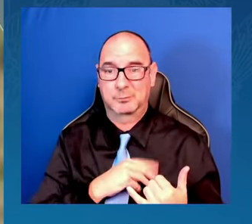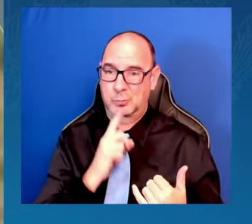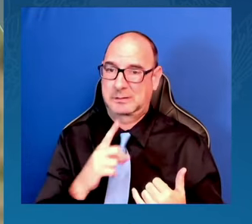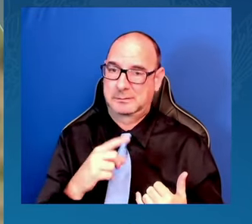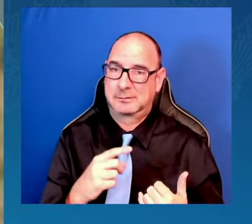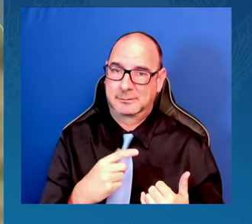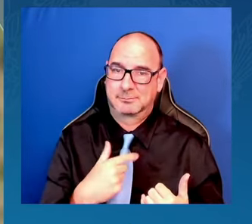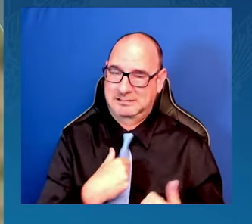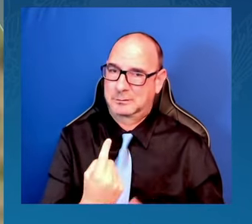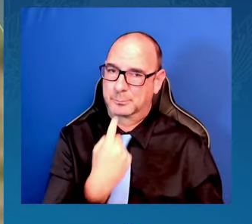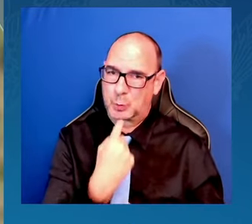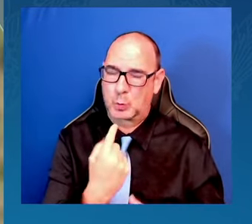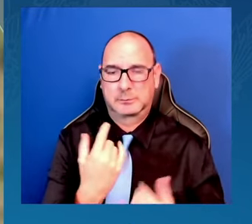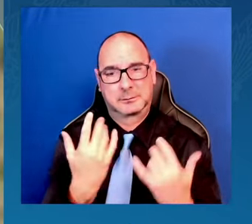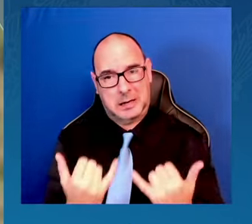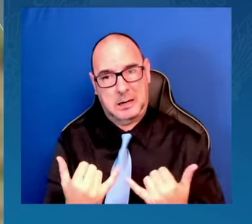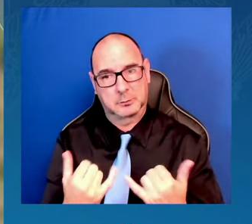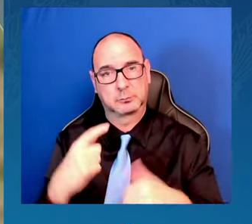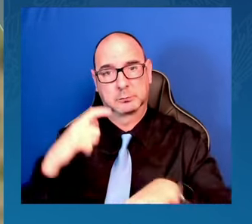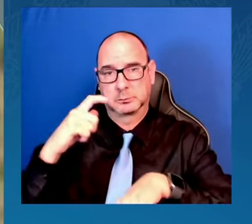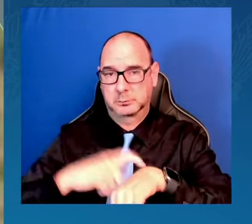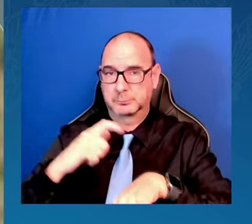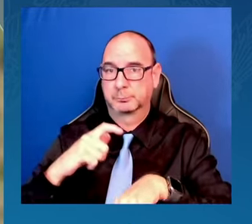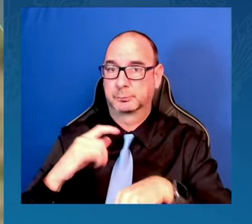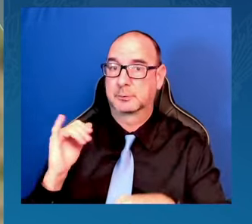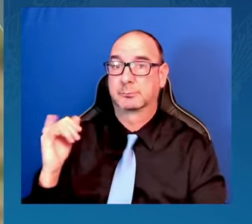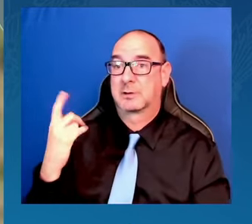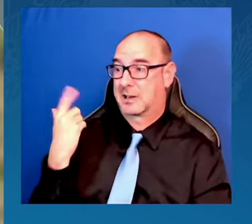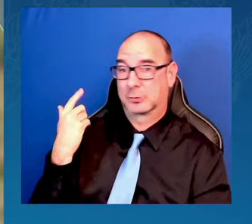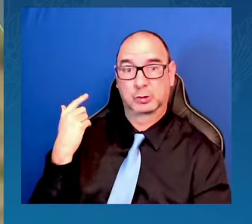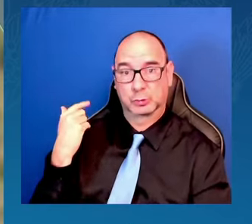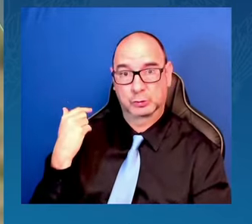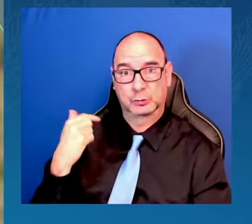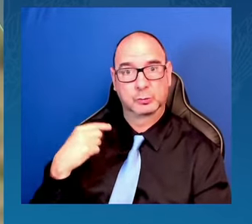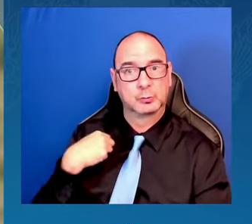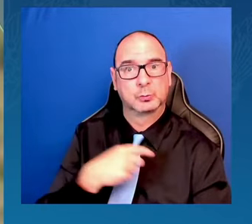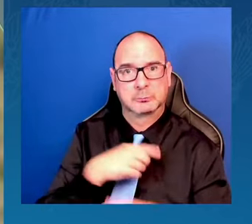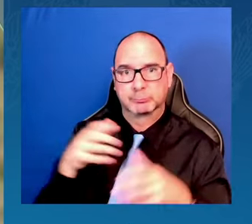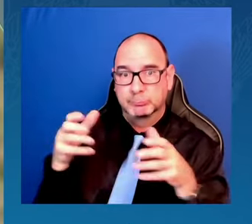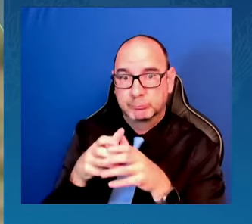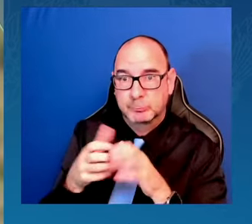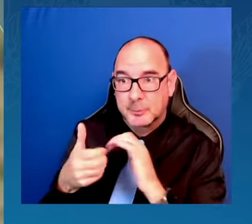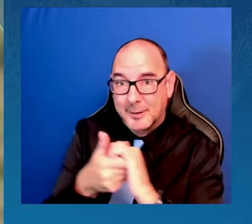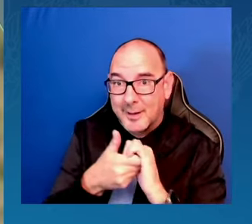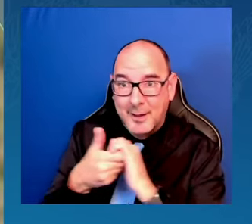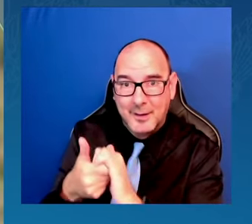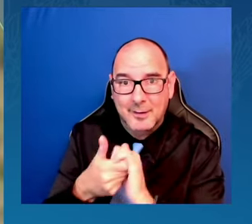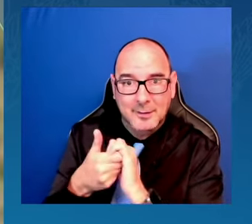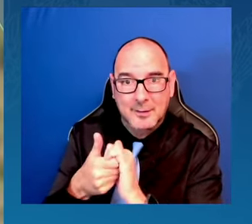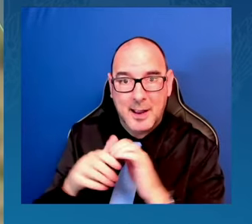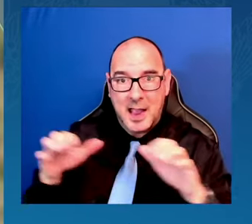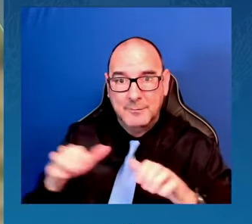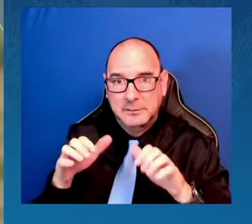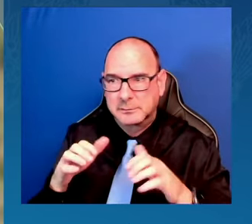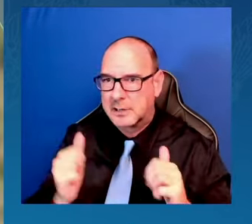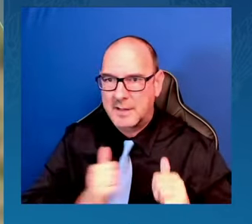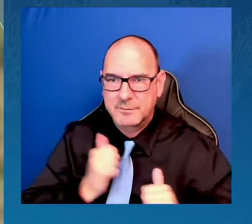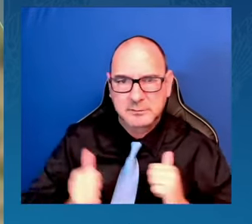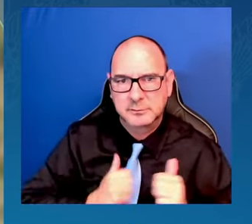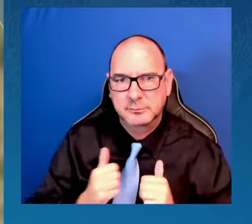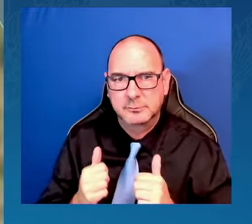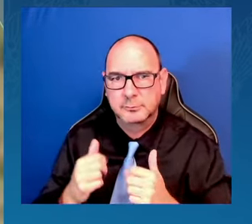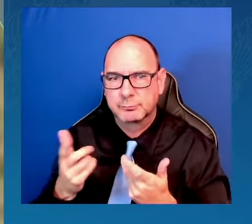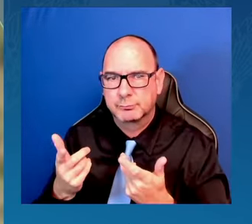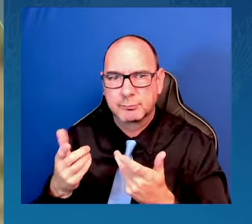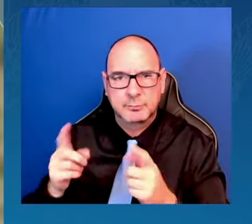last year, we all joined together, activists and organizers, parents and students,